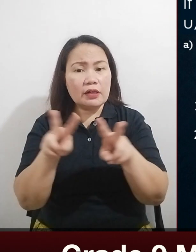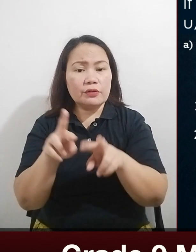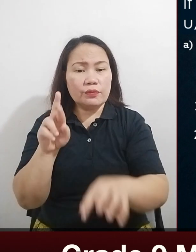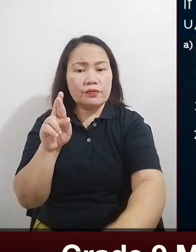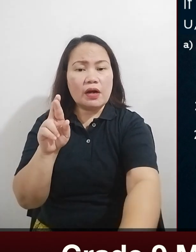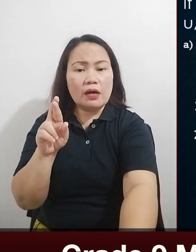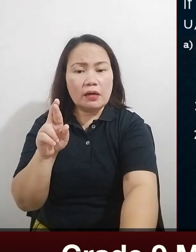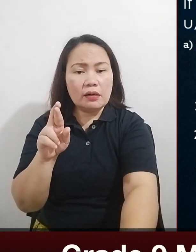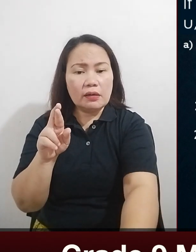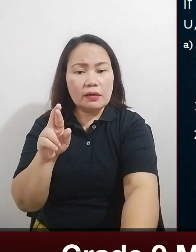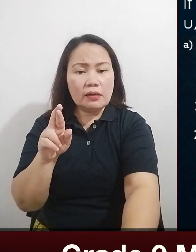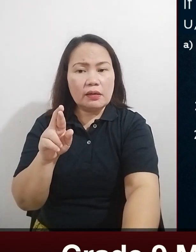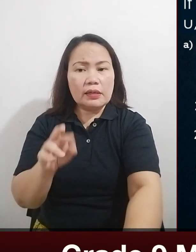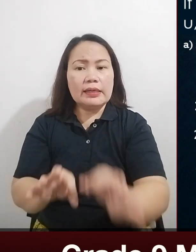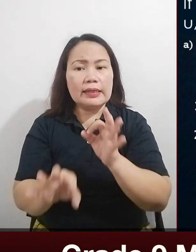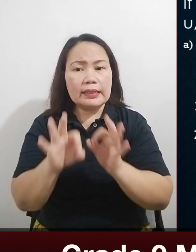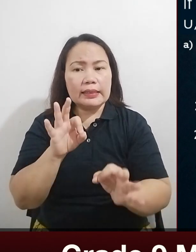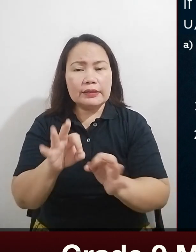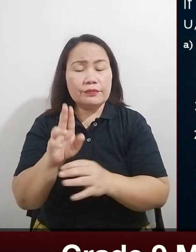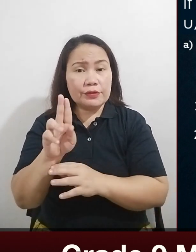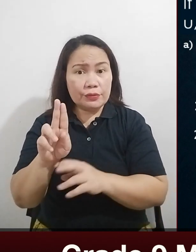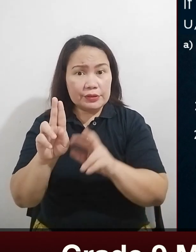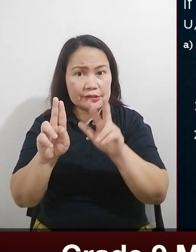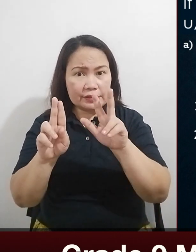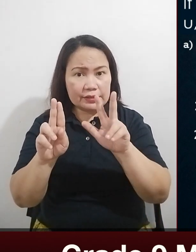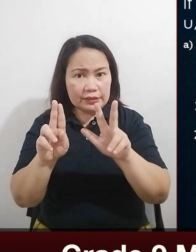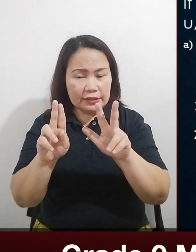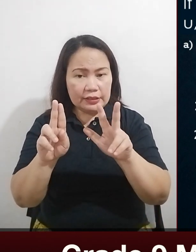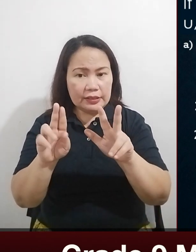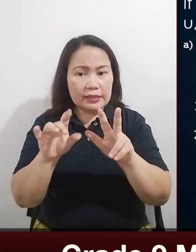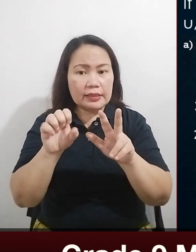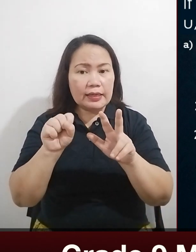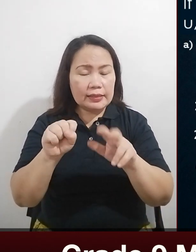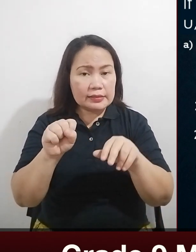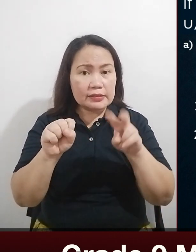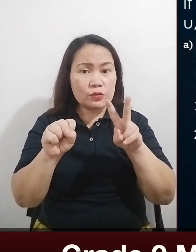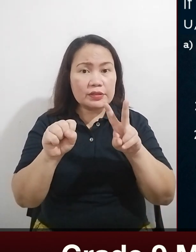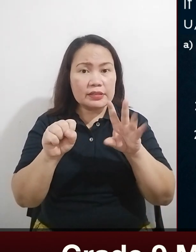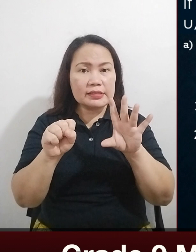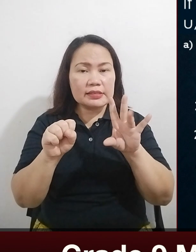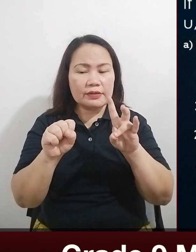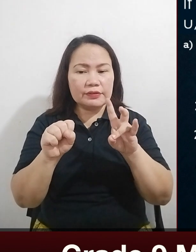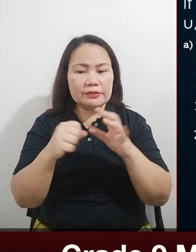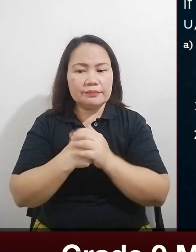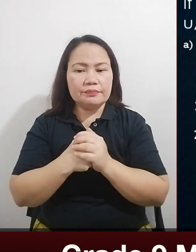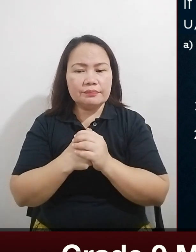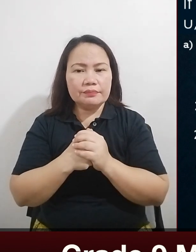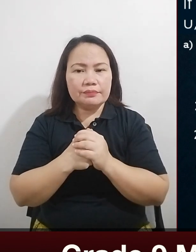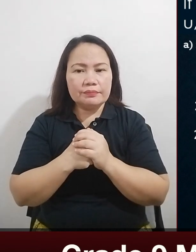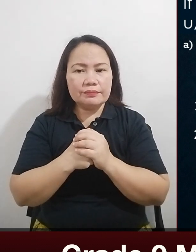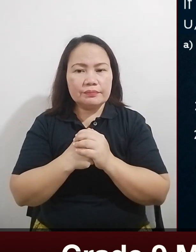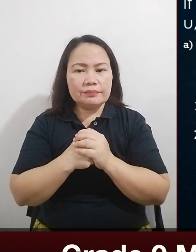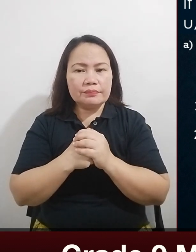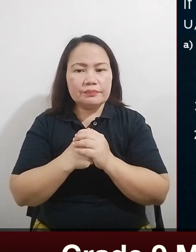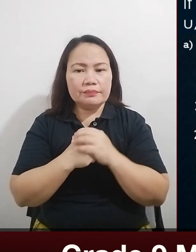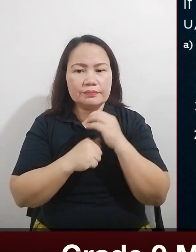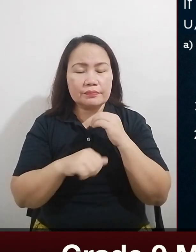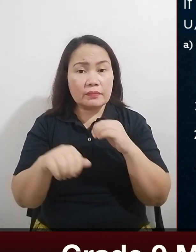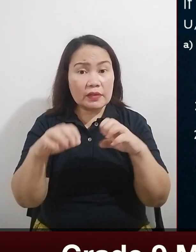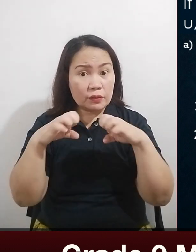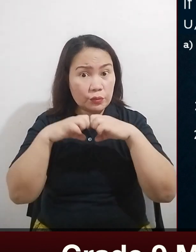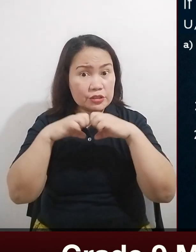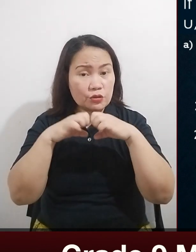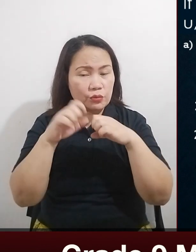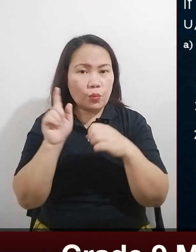yung value ng r kapag yung u natin is 3 tapos yung s natin ay 27? So, kunin natin